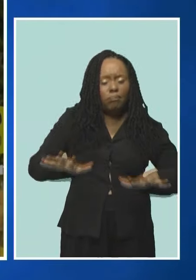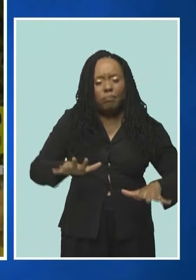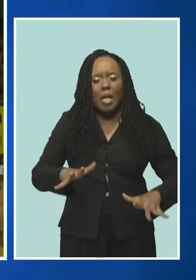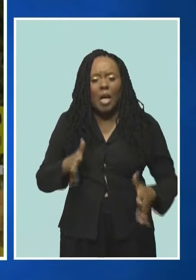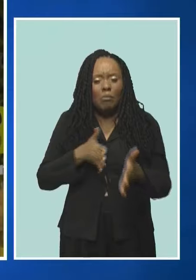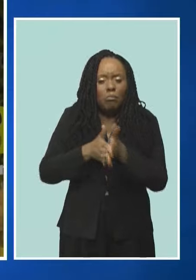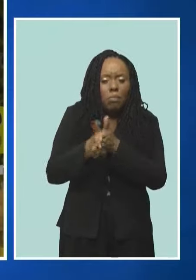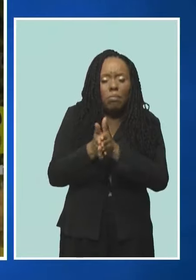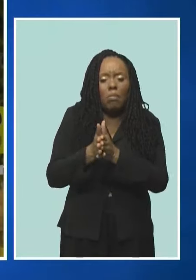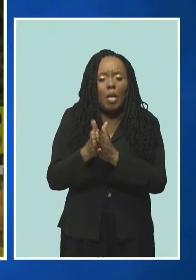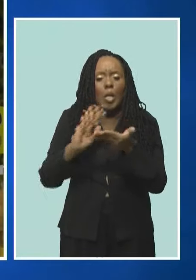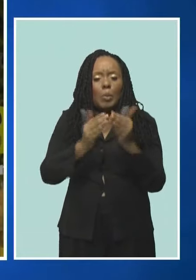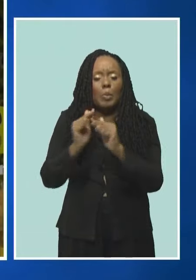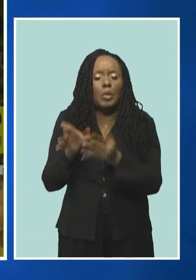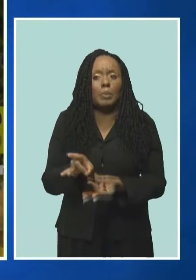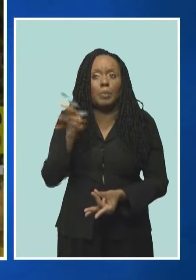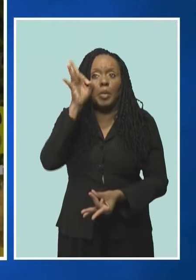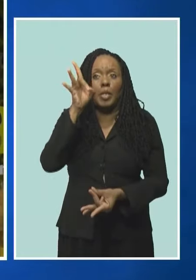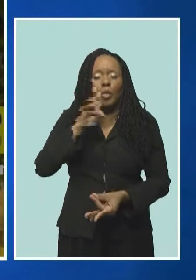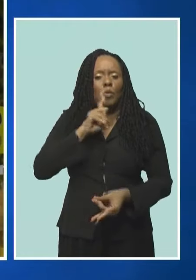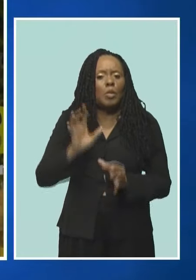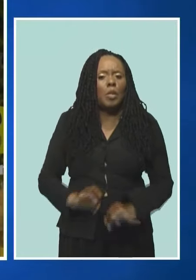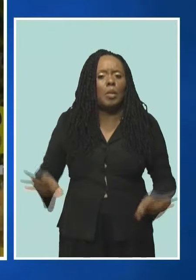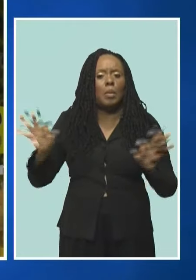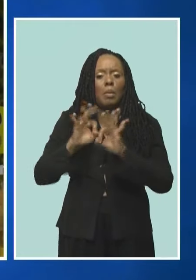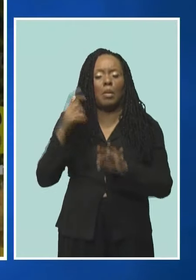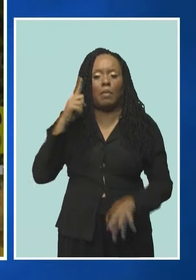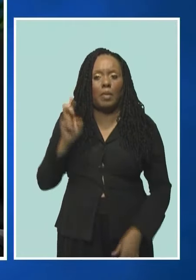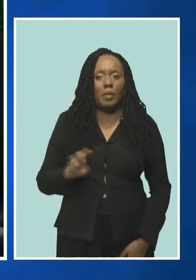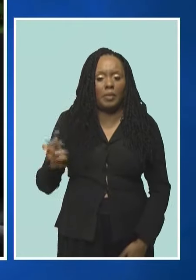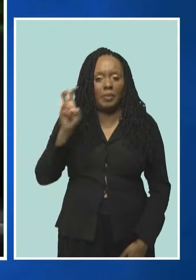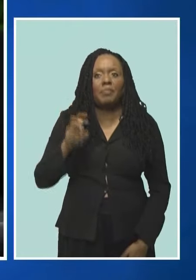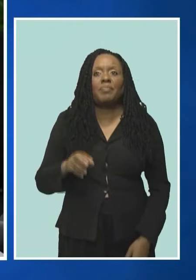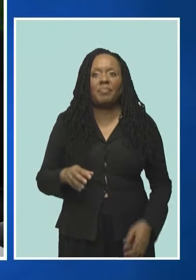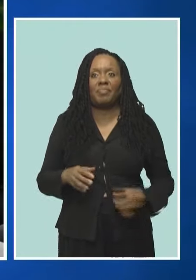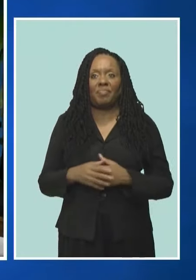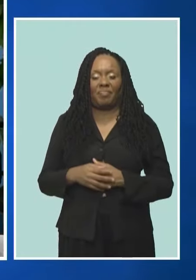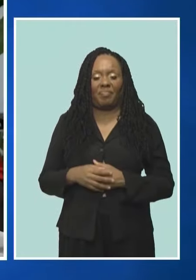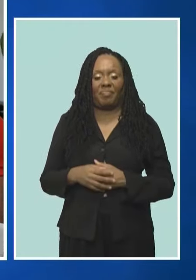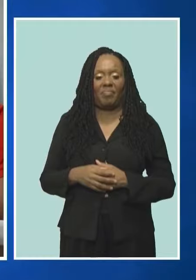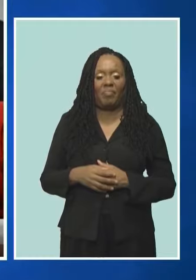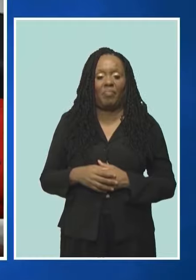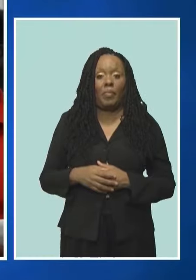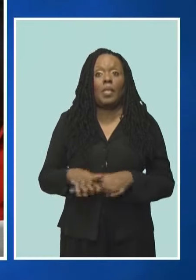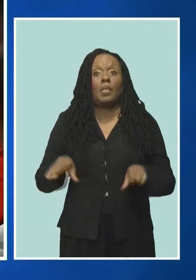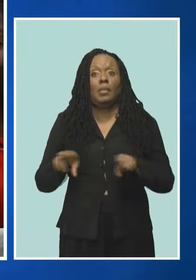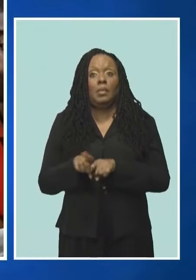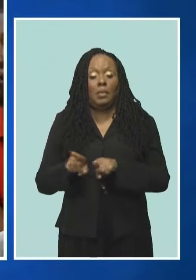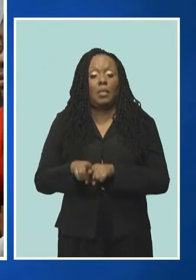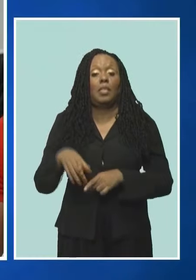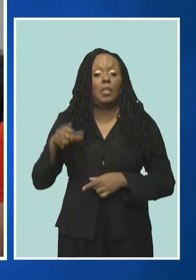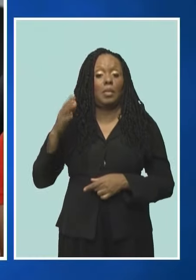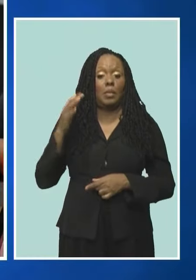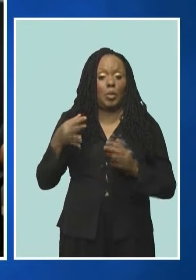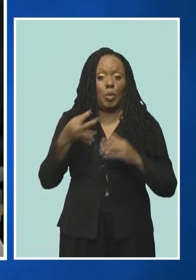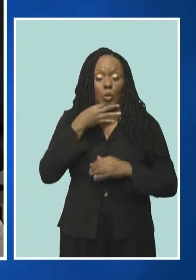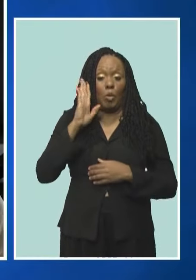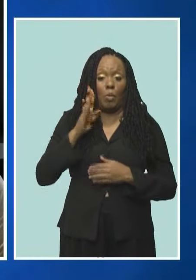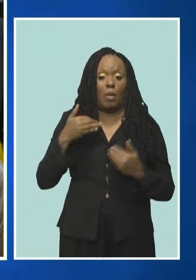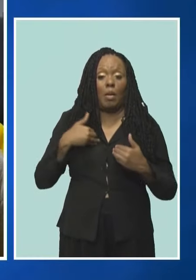are valuable assets to our tourism industry. A highlight which will soon be on the calendar is the St. Andrew